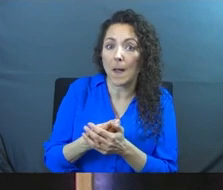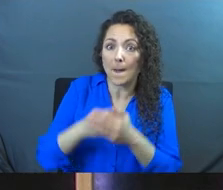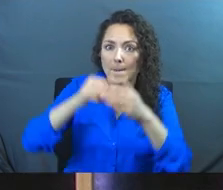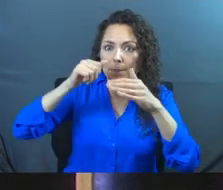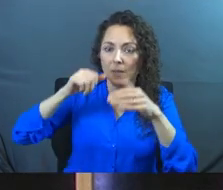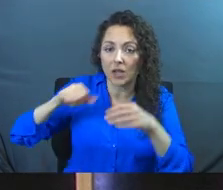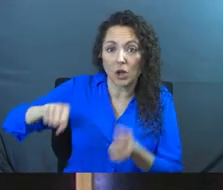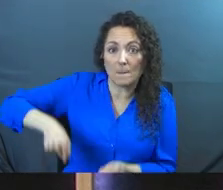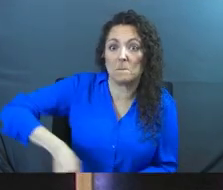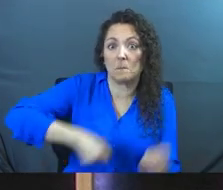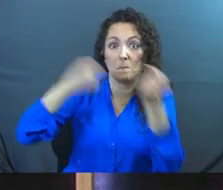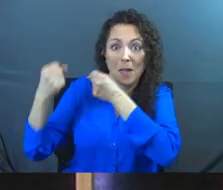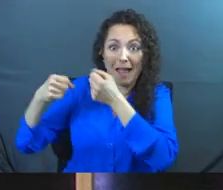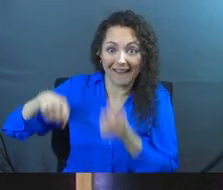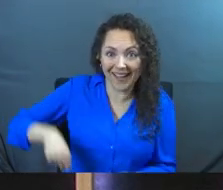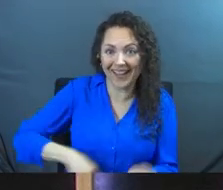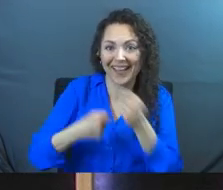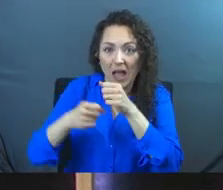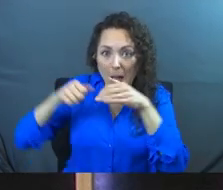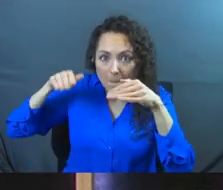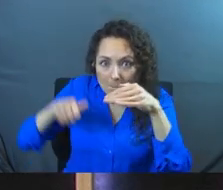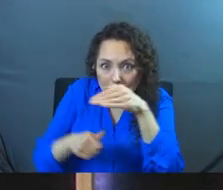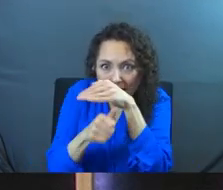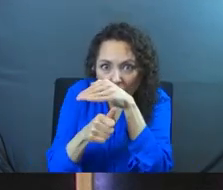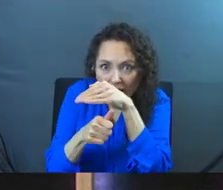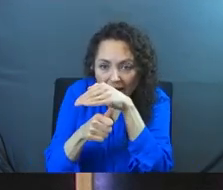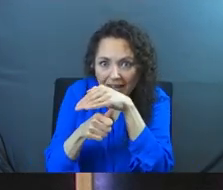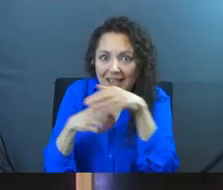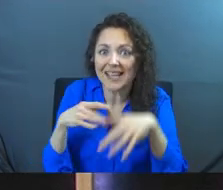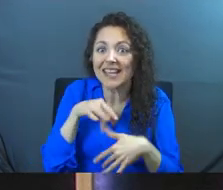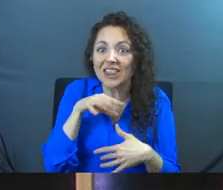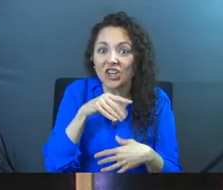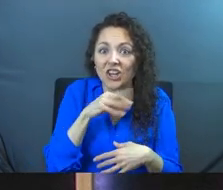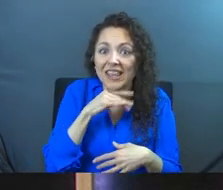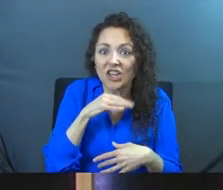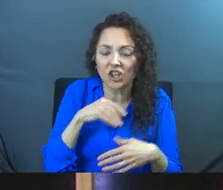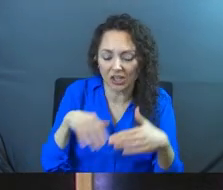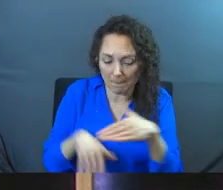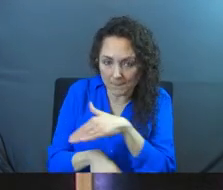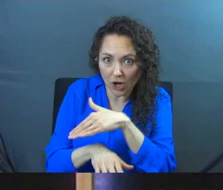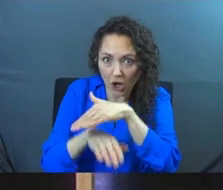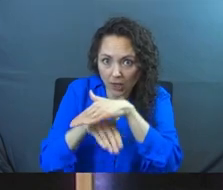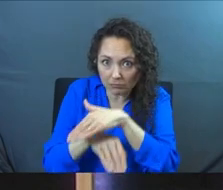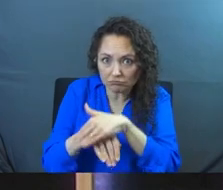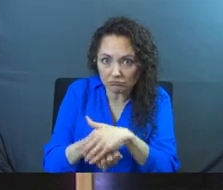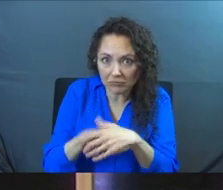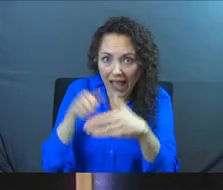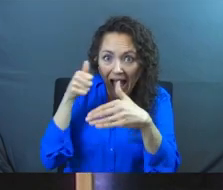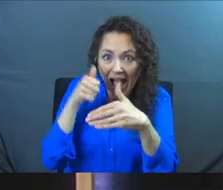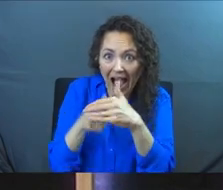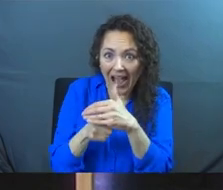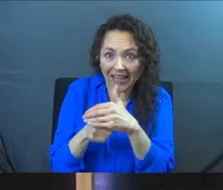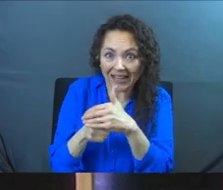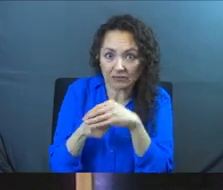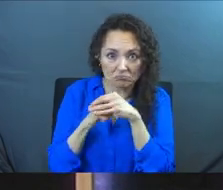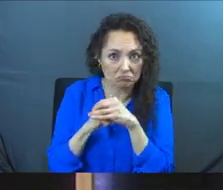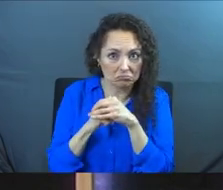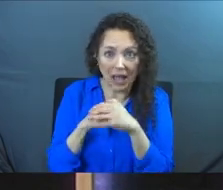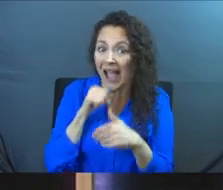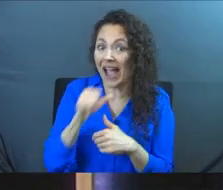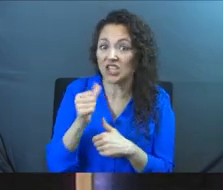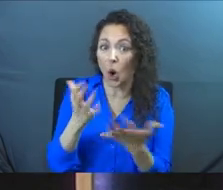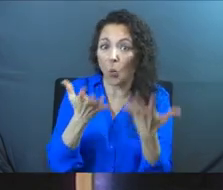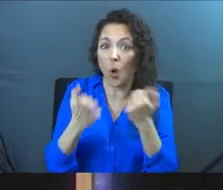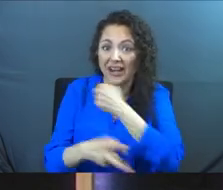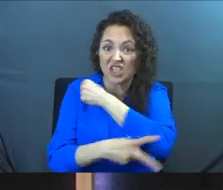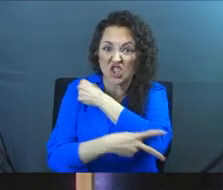bury it in your yard or in your field because there were no banks or safety deposit boxes. So if you had something that you didn't want to get stolen or didn't want to get